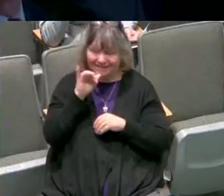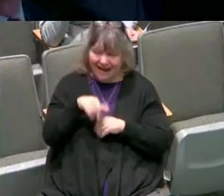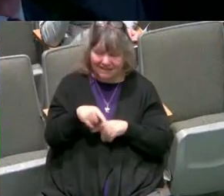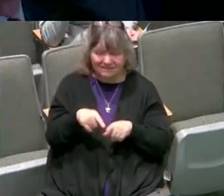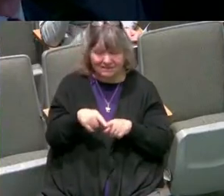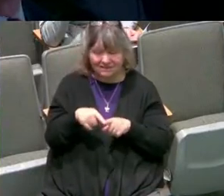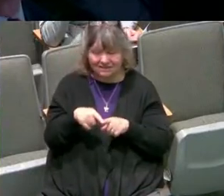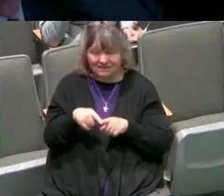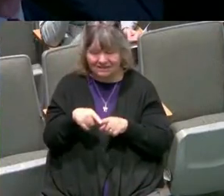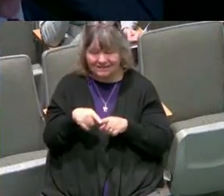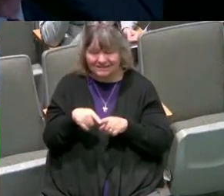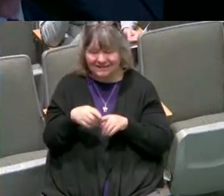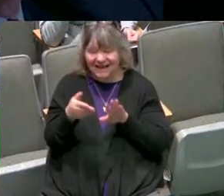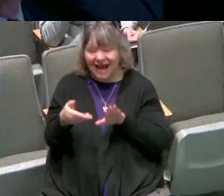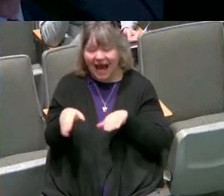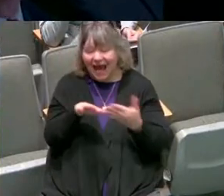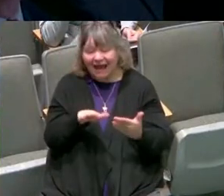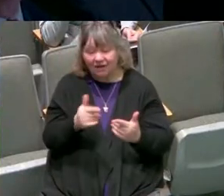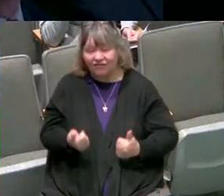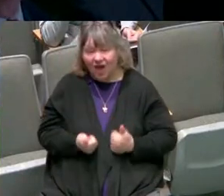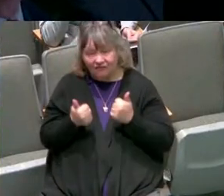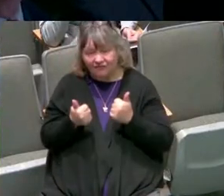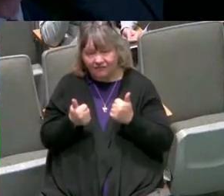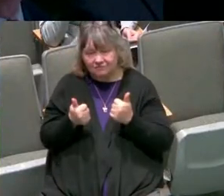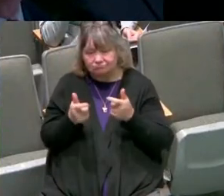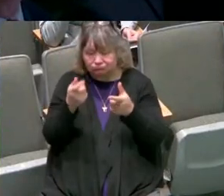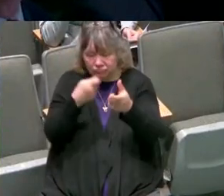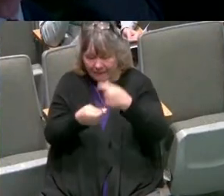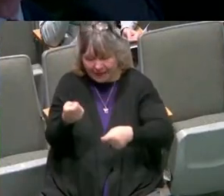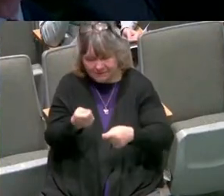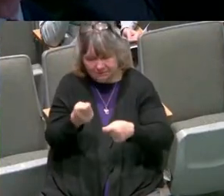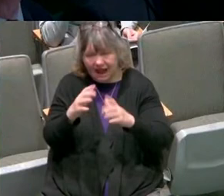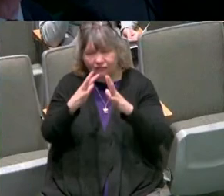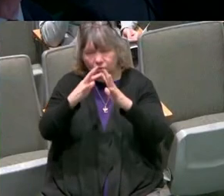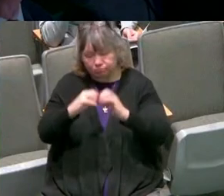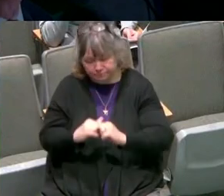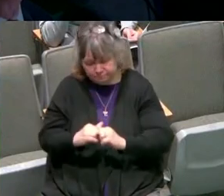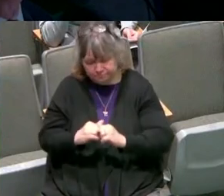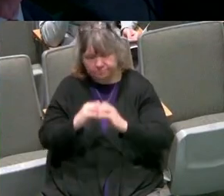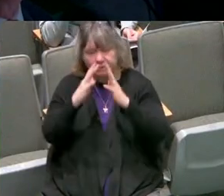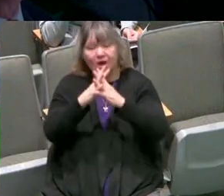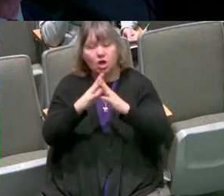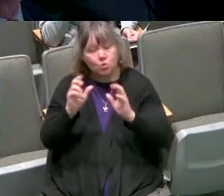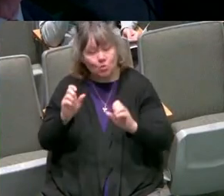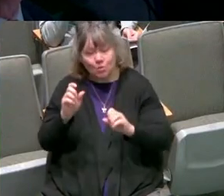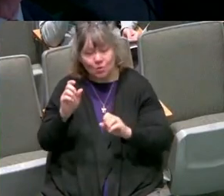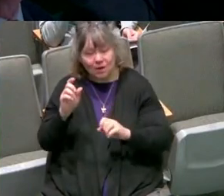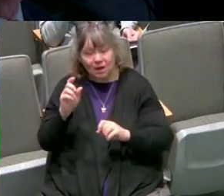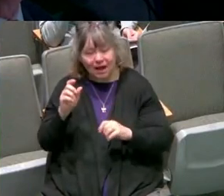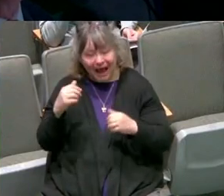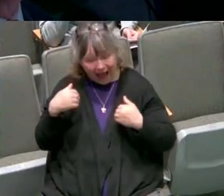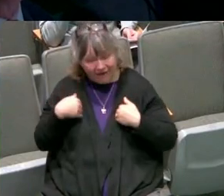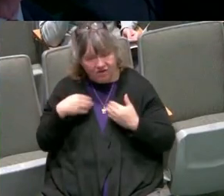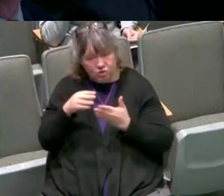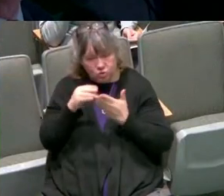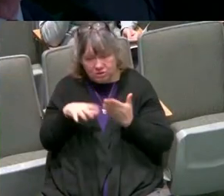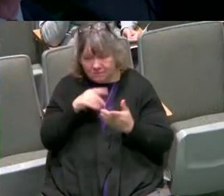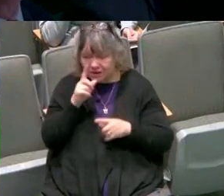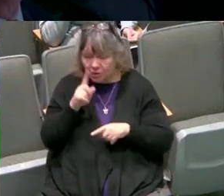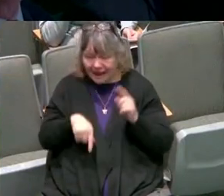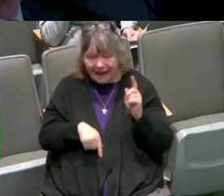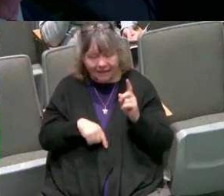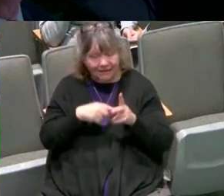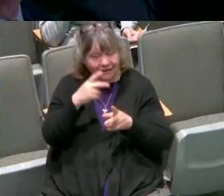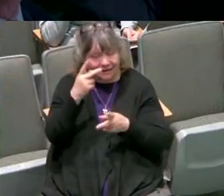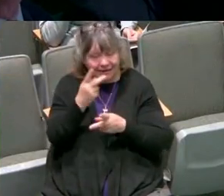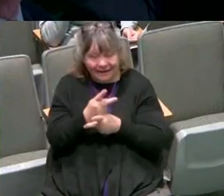a end-of-life replacement so while you can house students you can't house them for the true